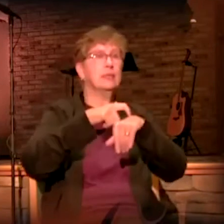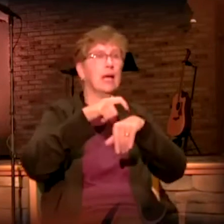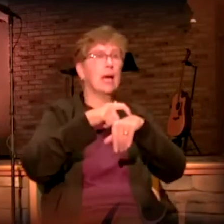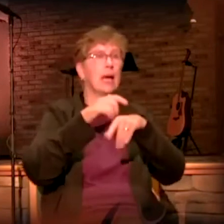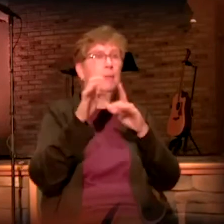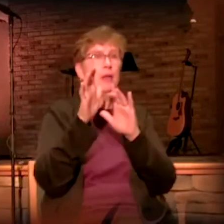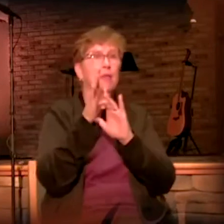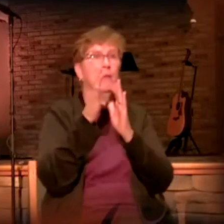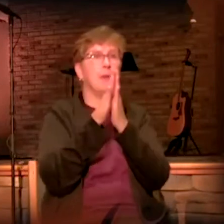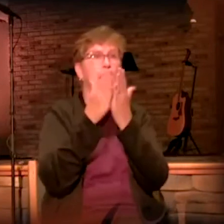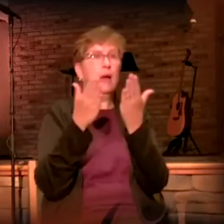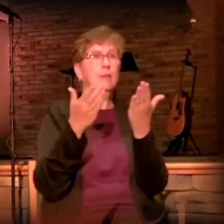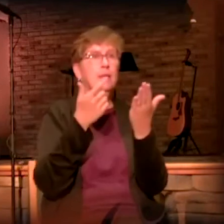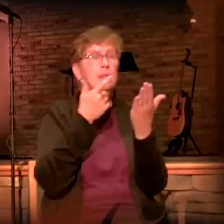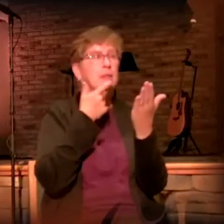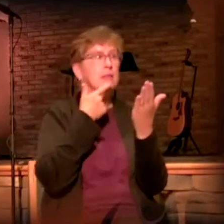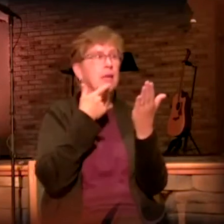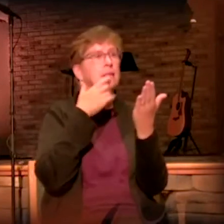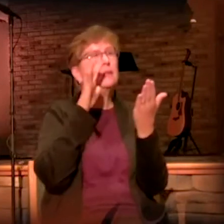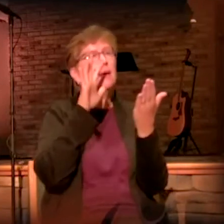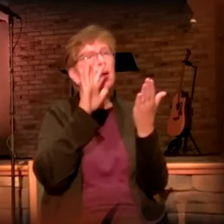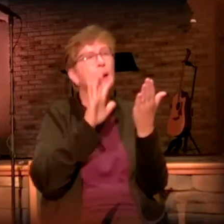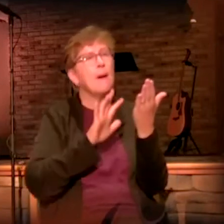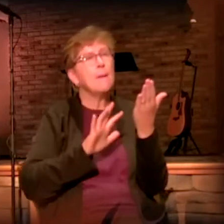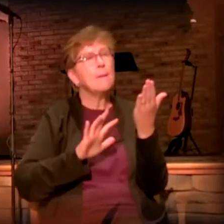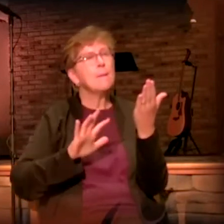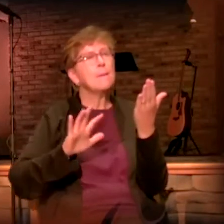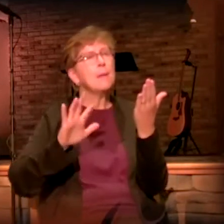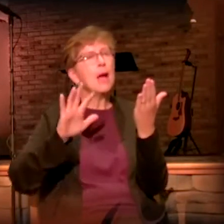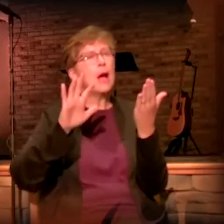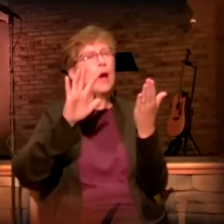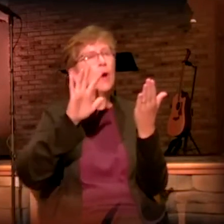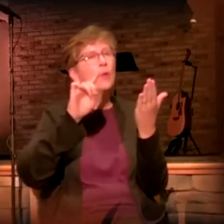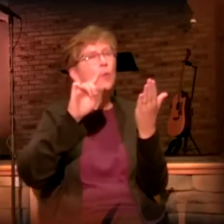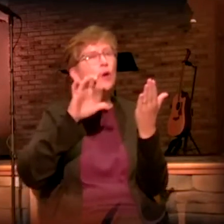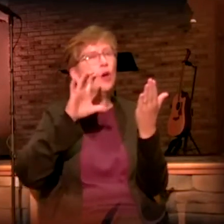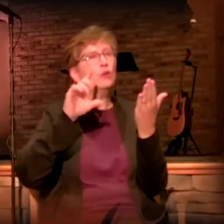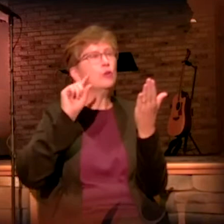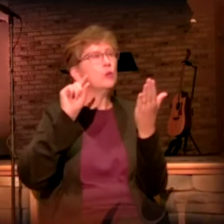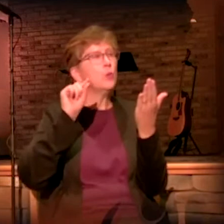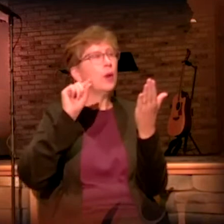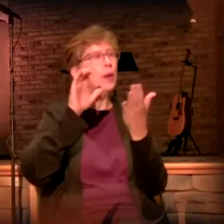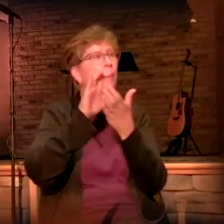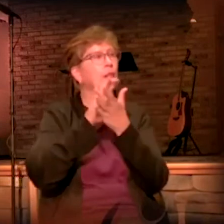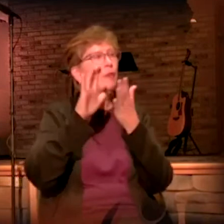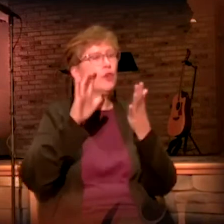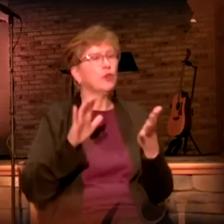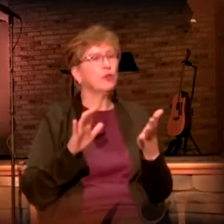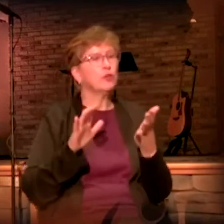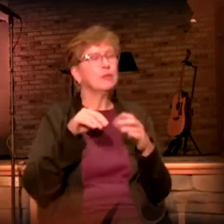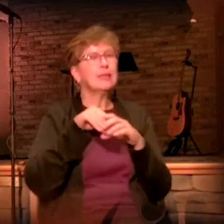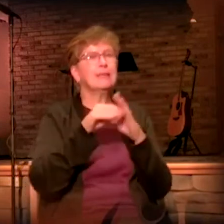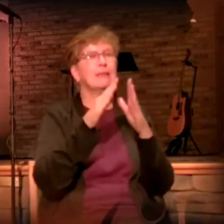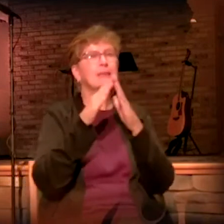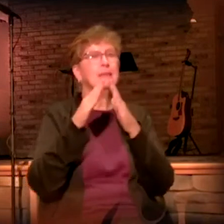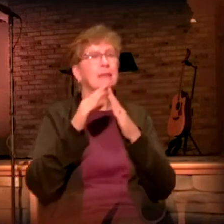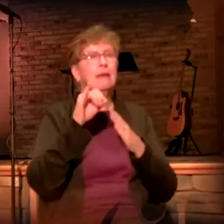Bible says there are about 120 believers in the city of